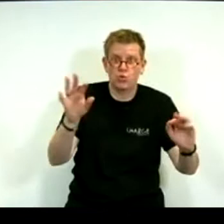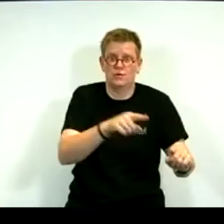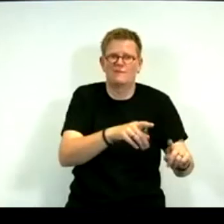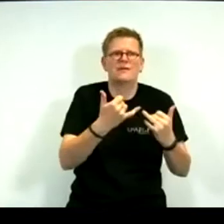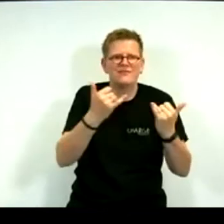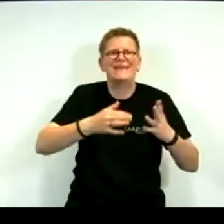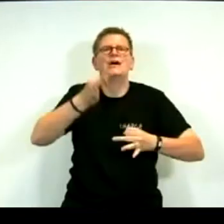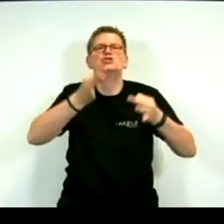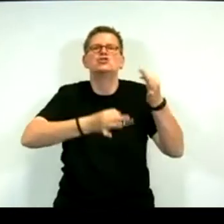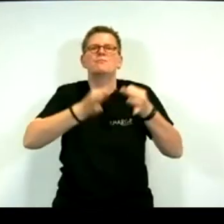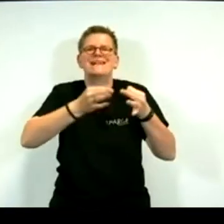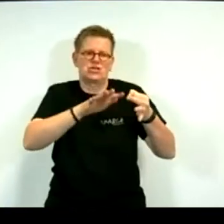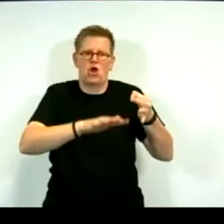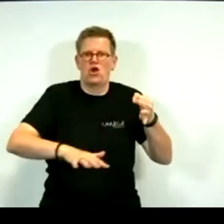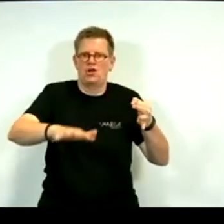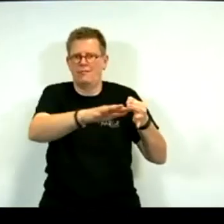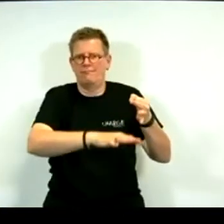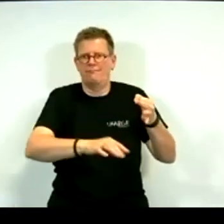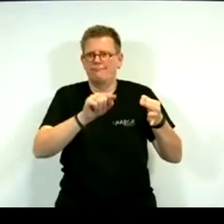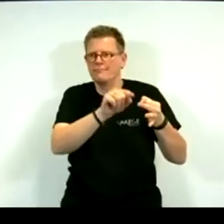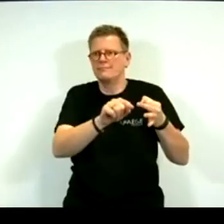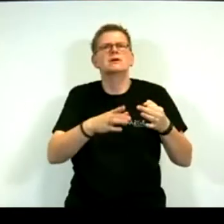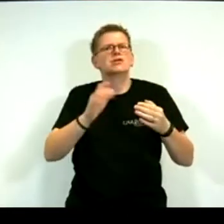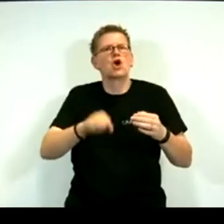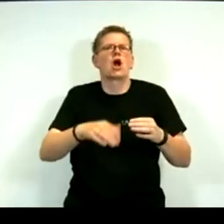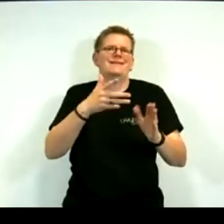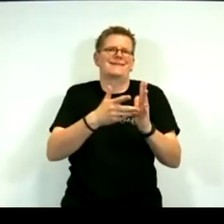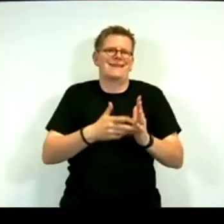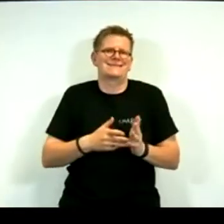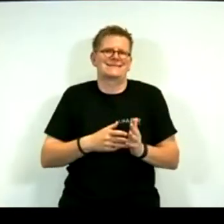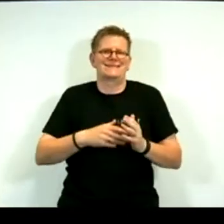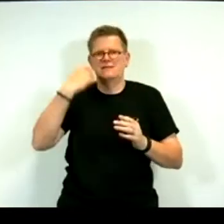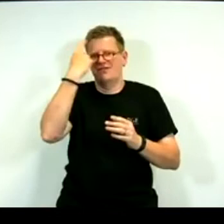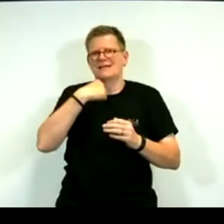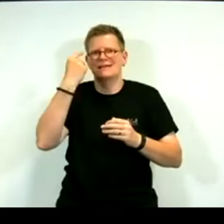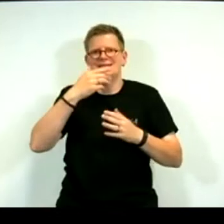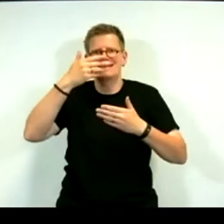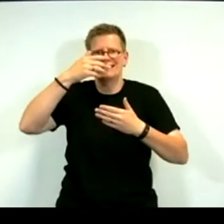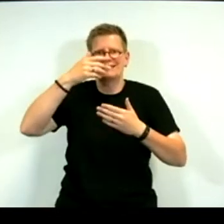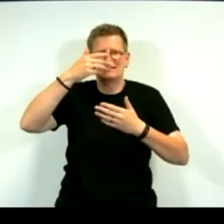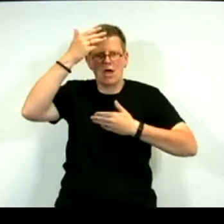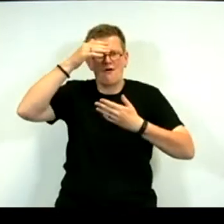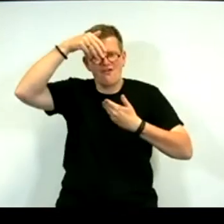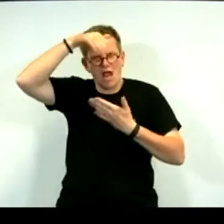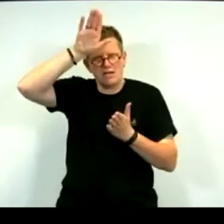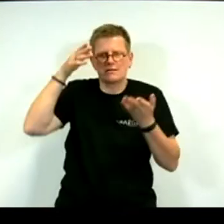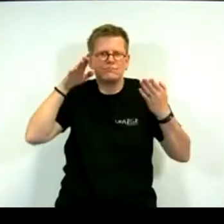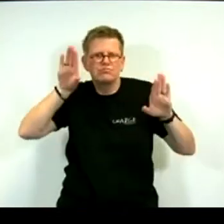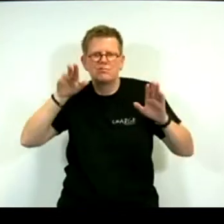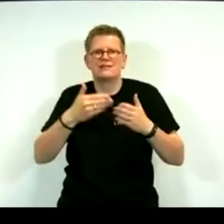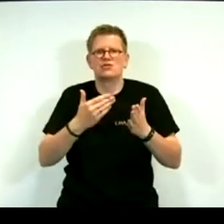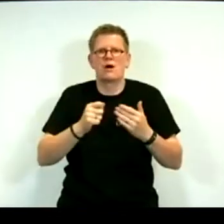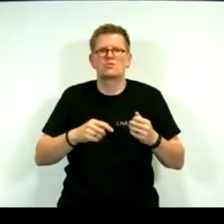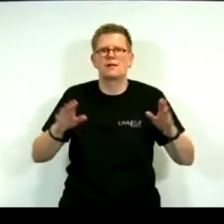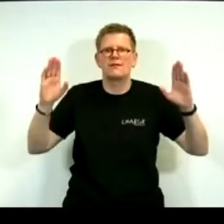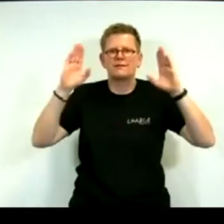visual field. You know, if you come from the side of the child, how far up do you have to bring the Mickey Mouse toy